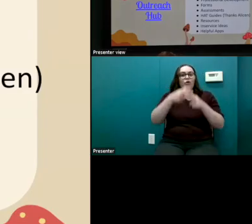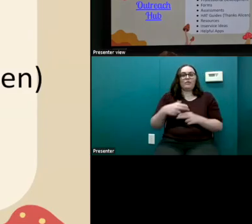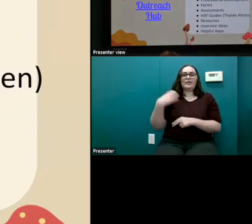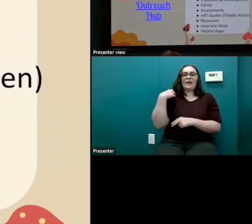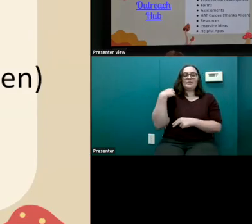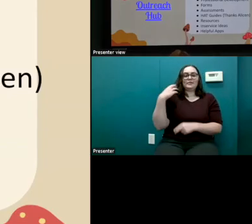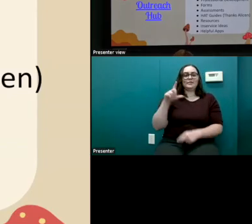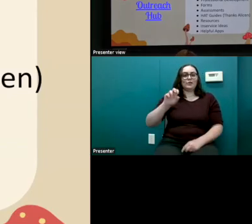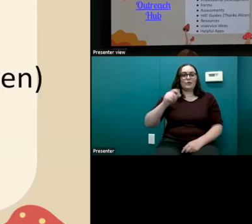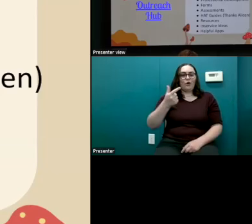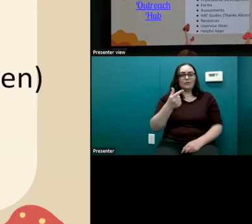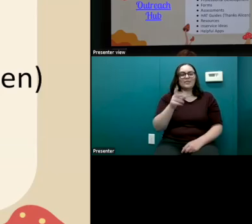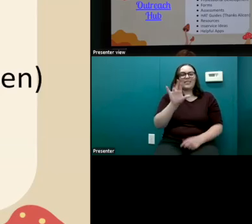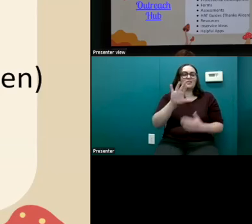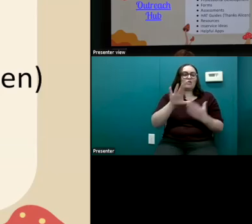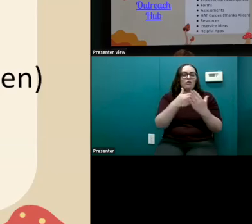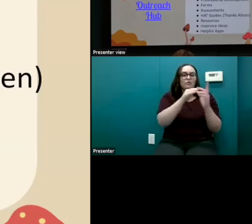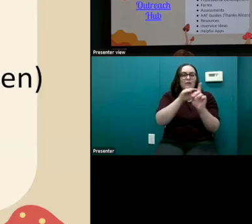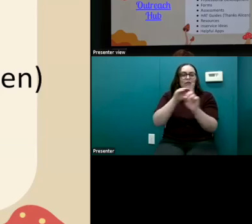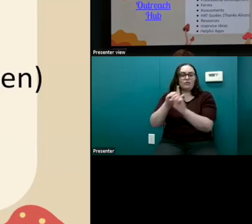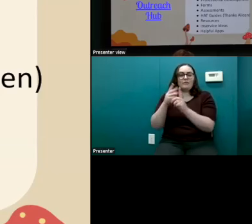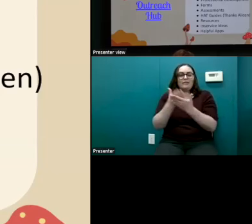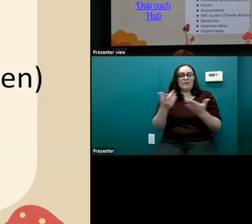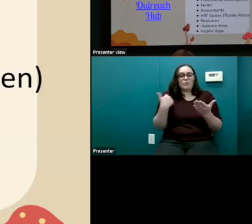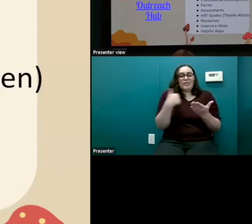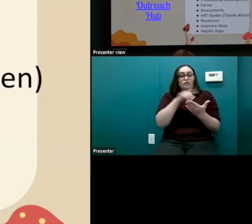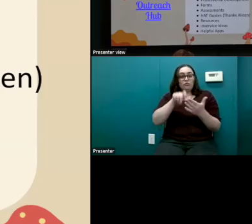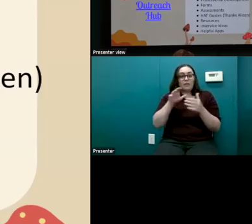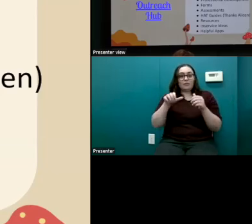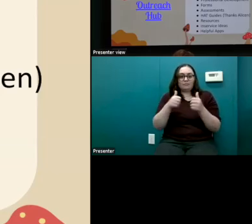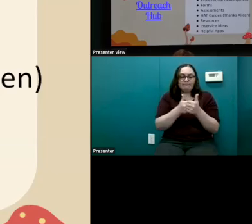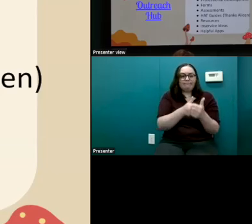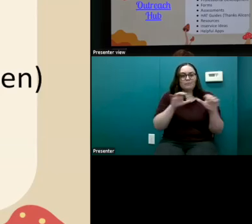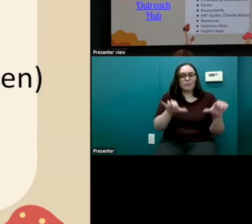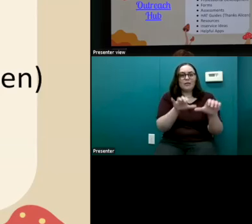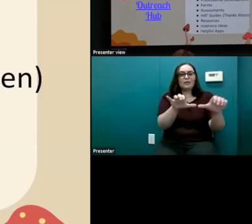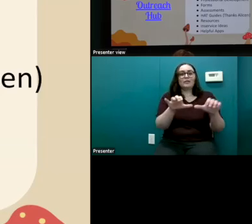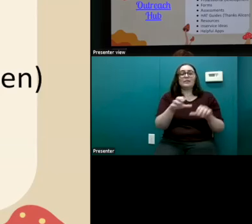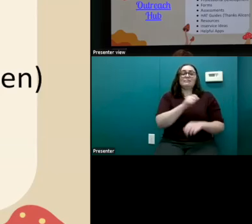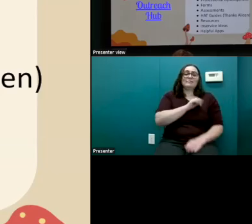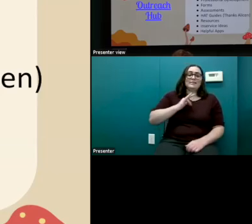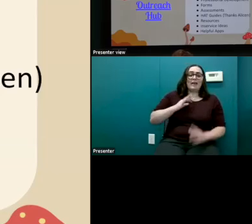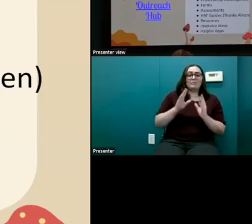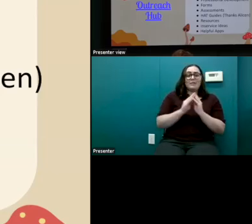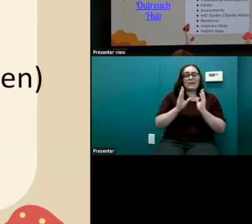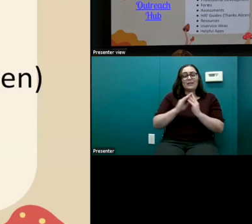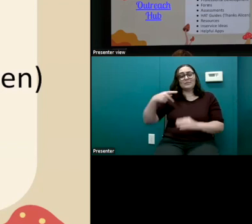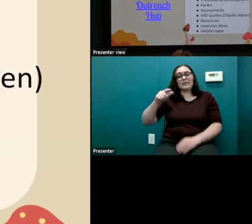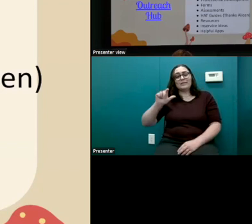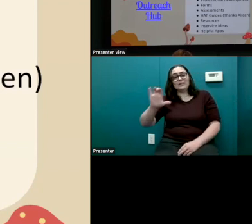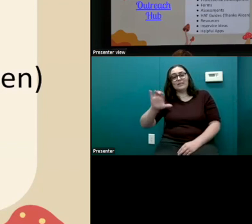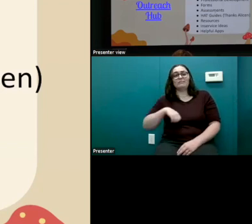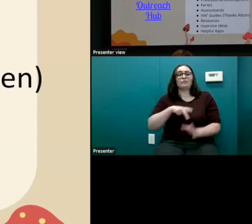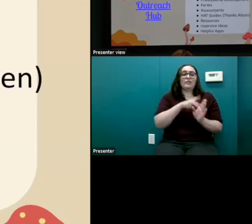of all the things that we need to make sure we're doing. Then we had our staff meetings, our PLCs, professional development,